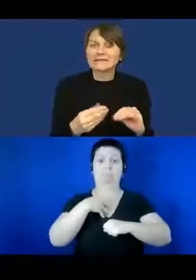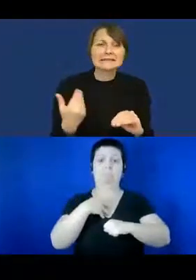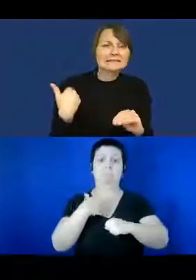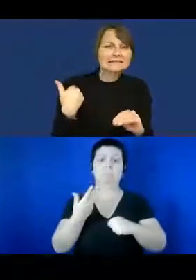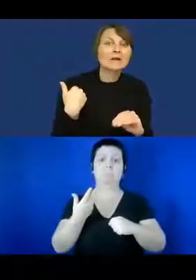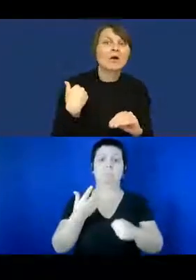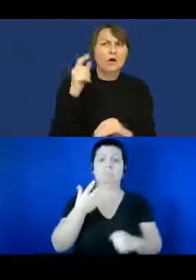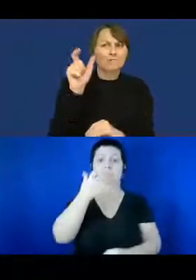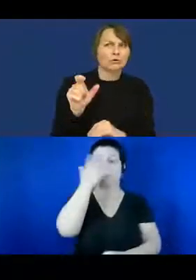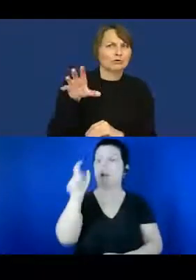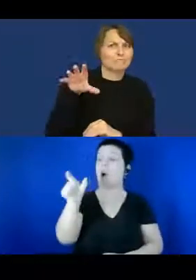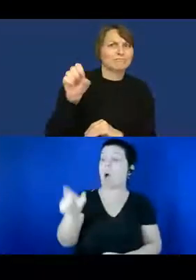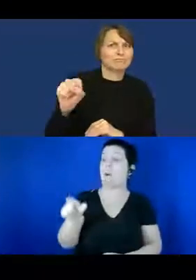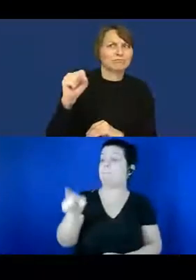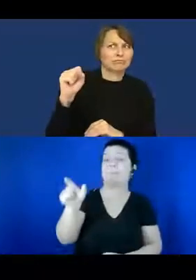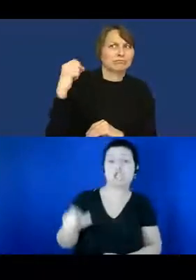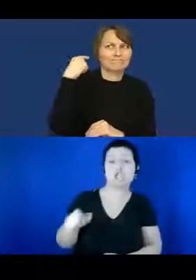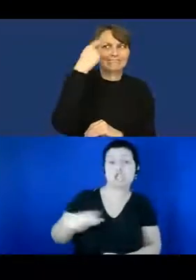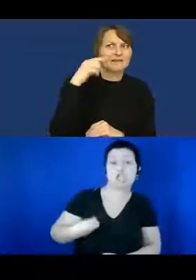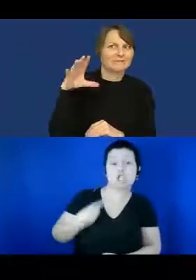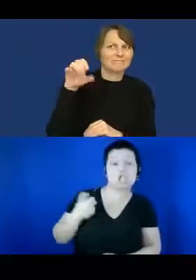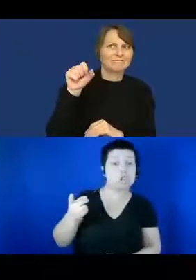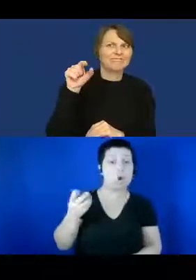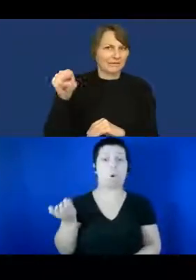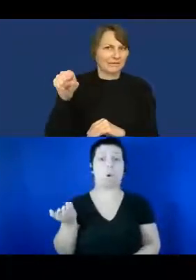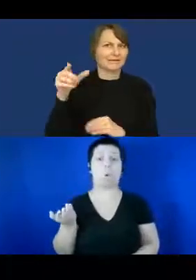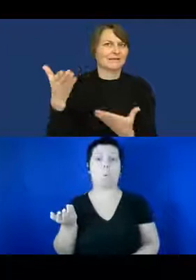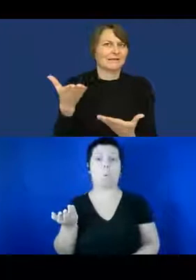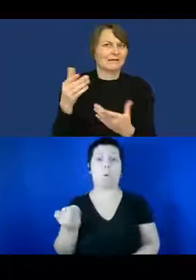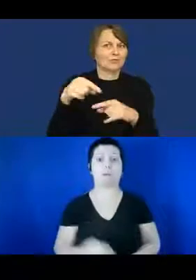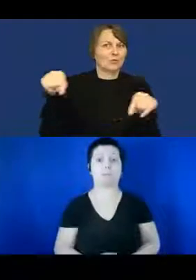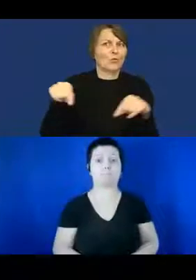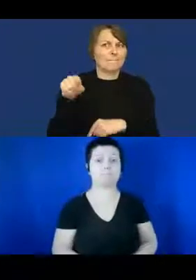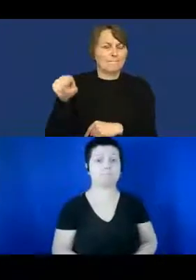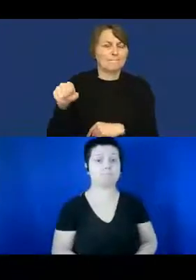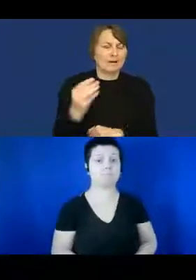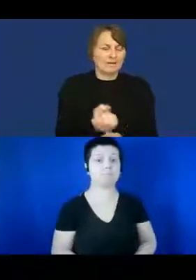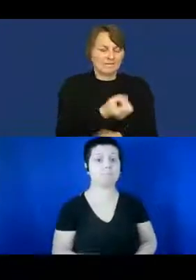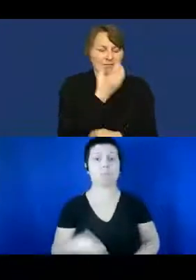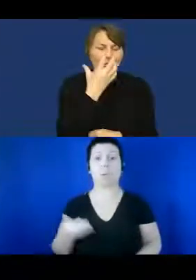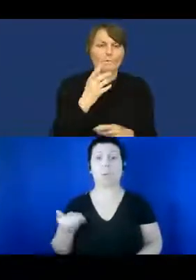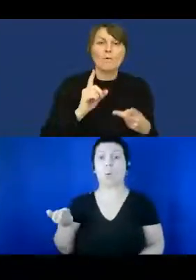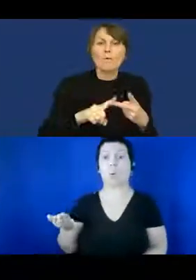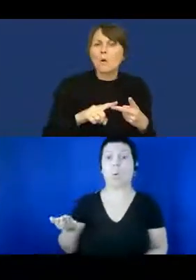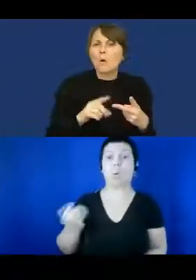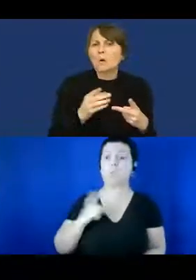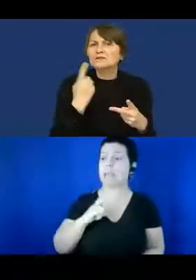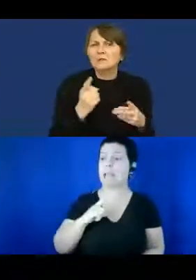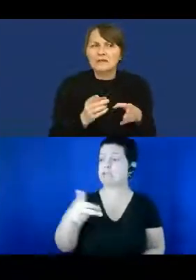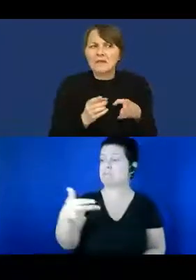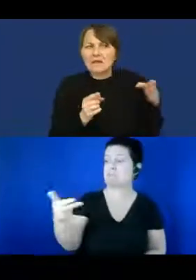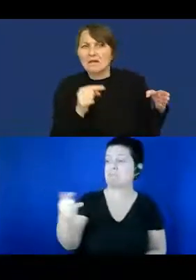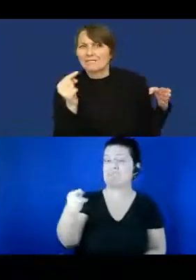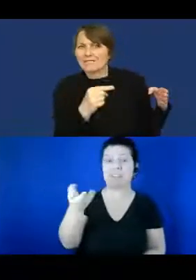been identified, or you are in this particular room, or something of interest is nearby, and it will